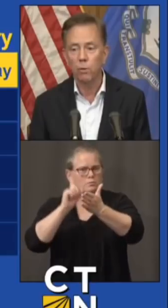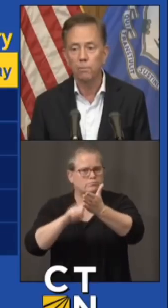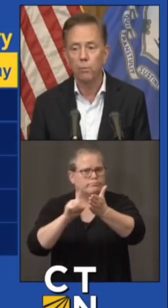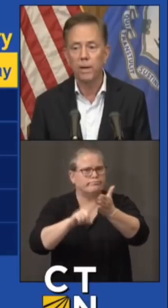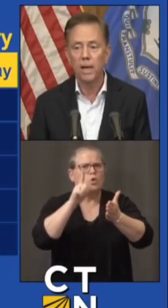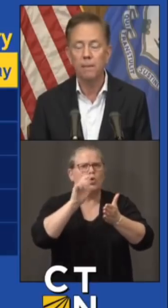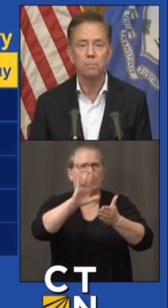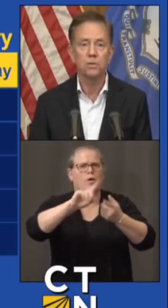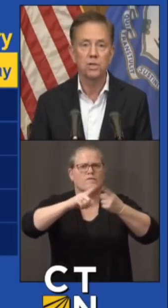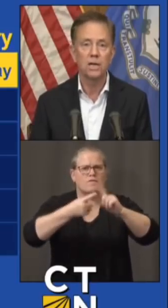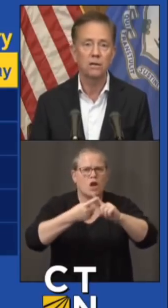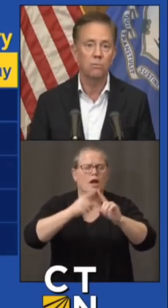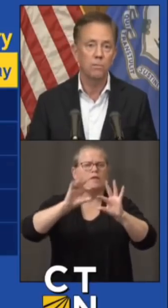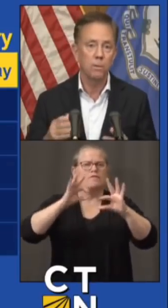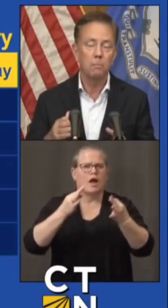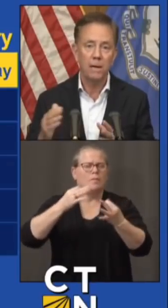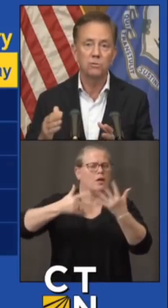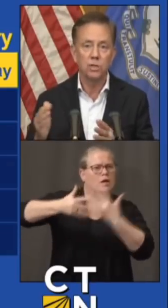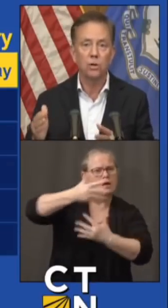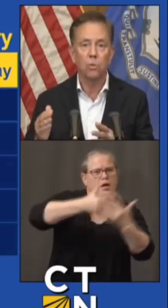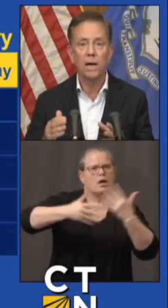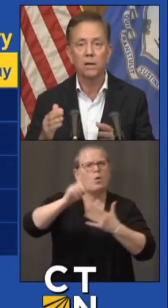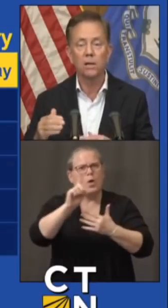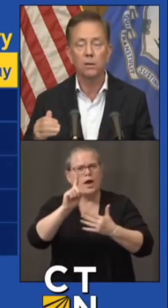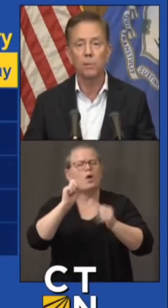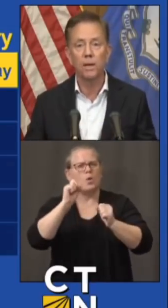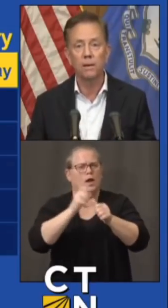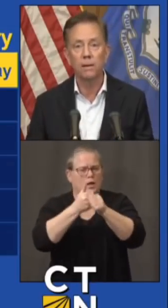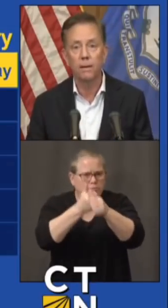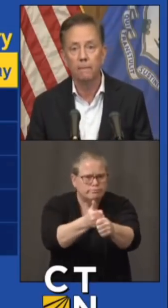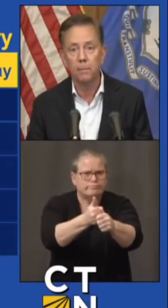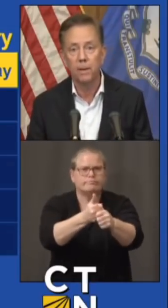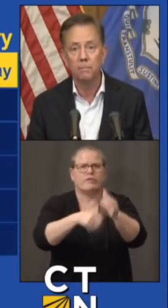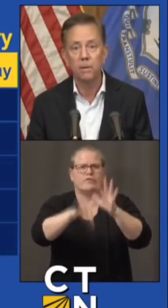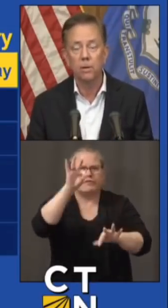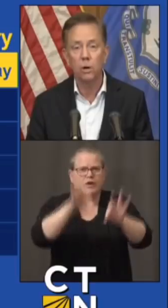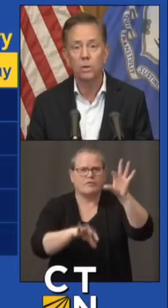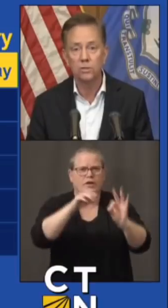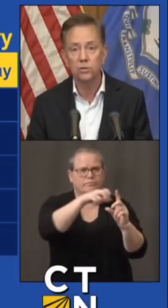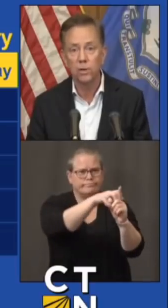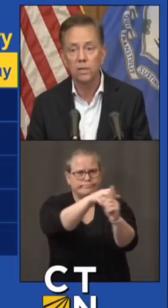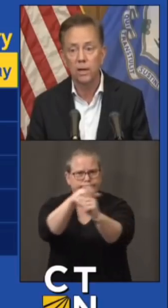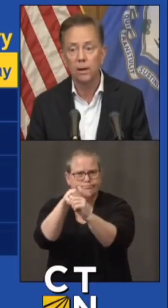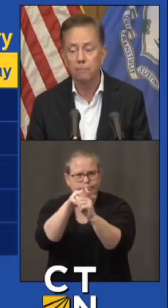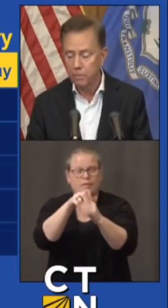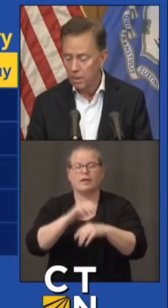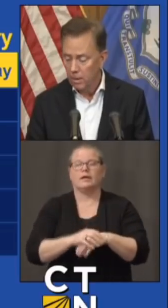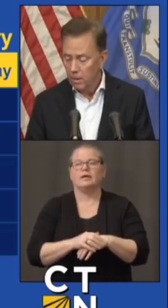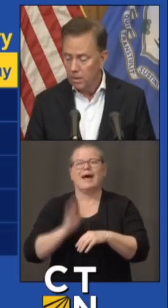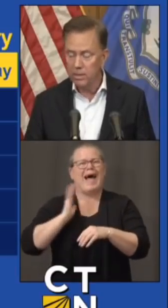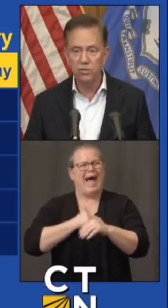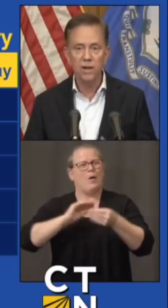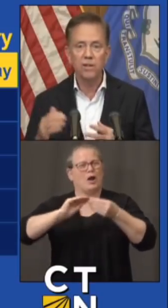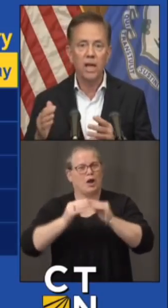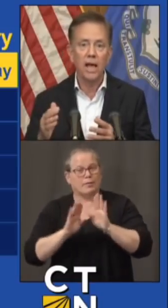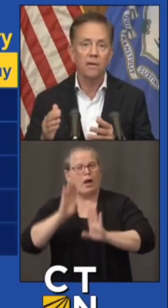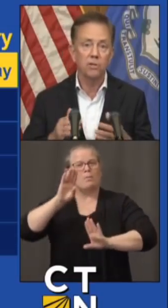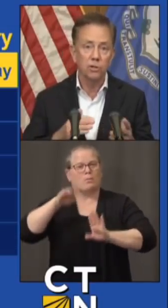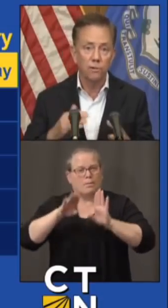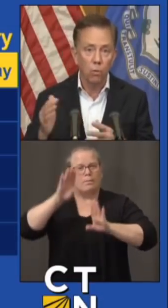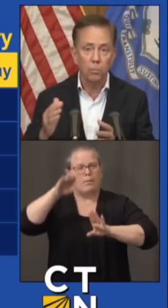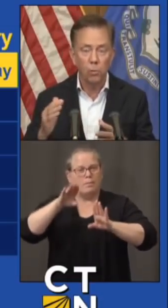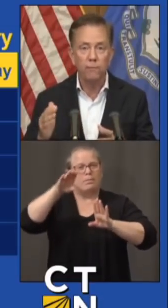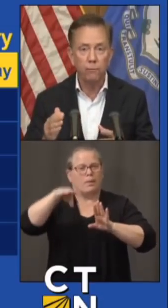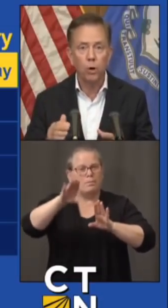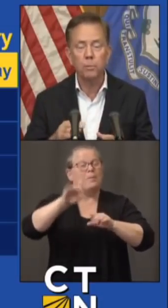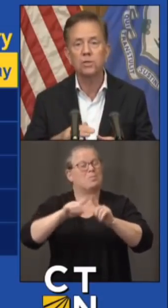of 4.8%, we've been bouncing around a little bit, but it's trending up. The 7-day average